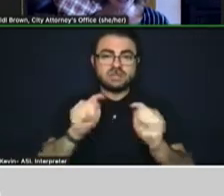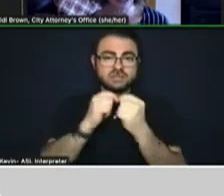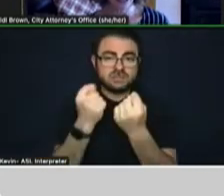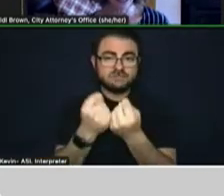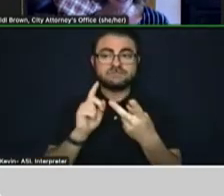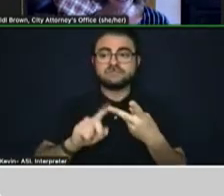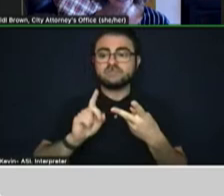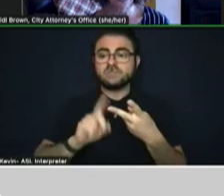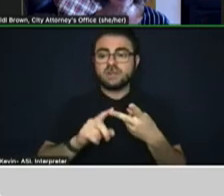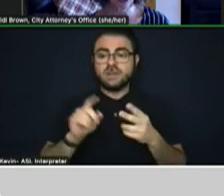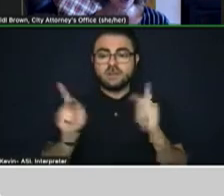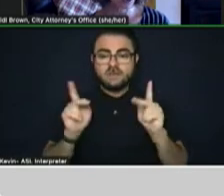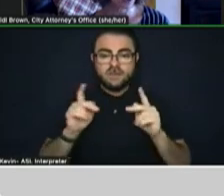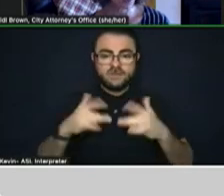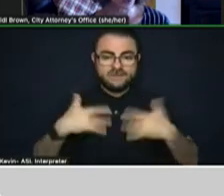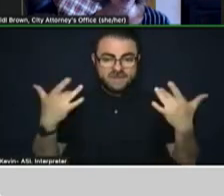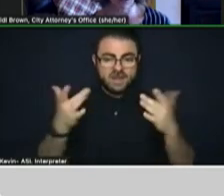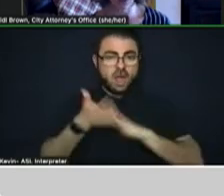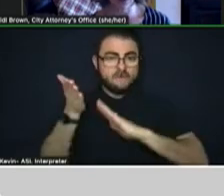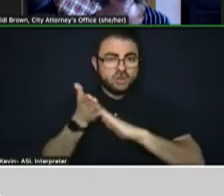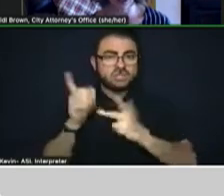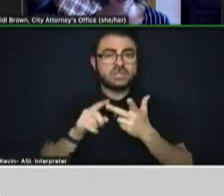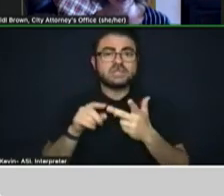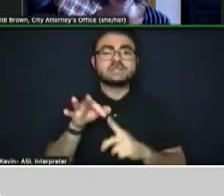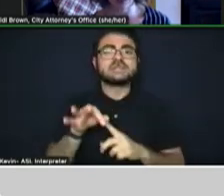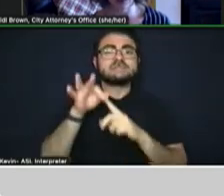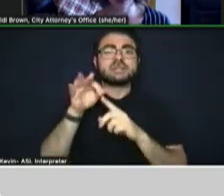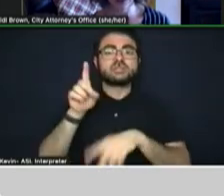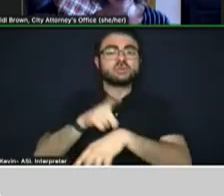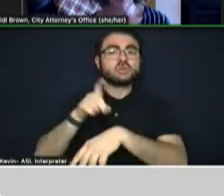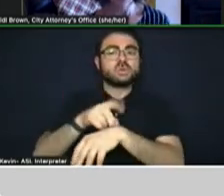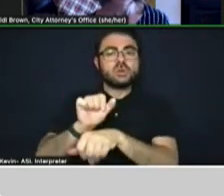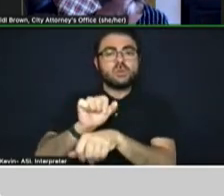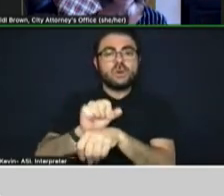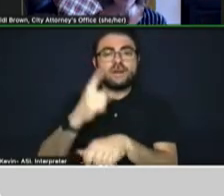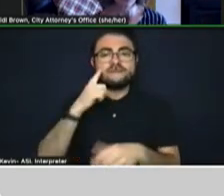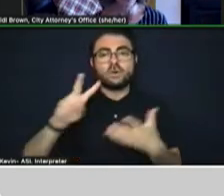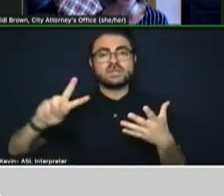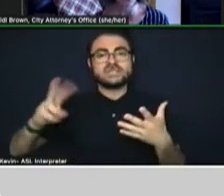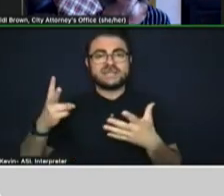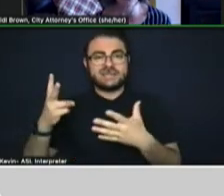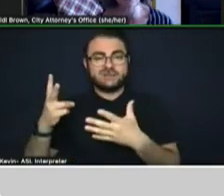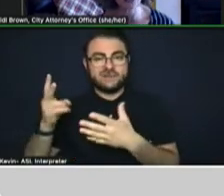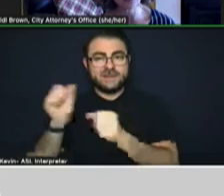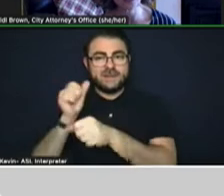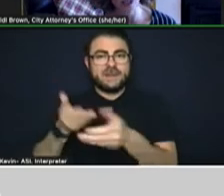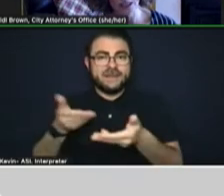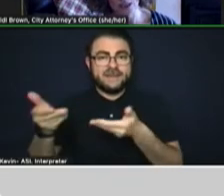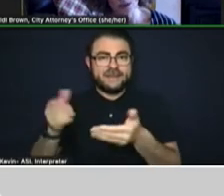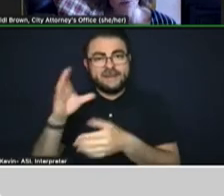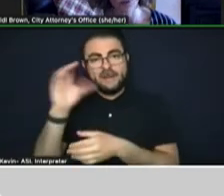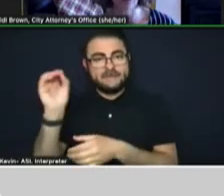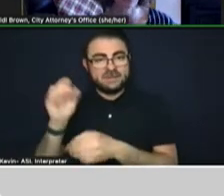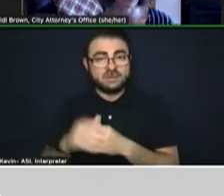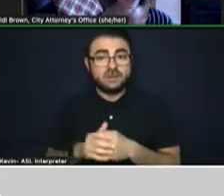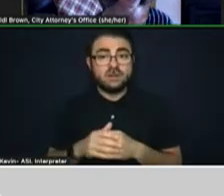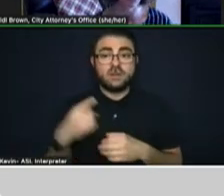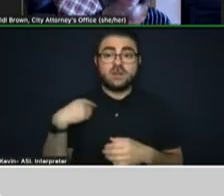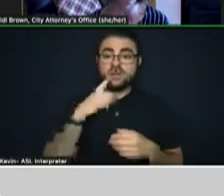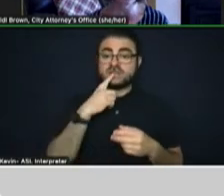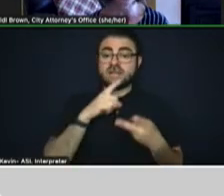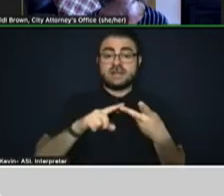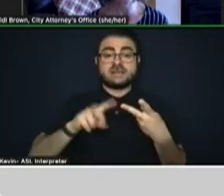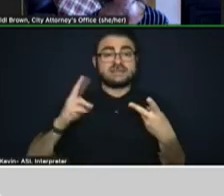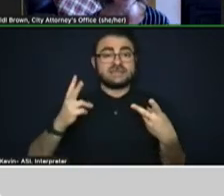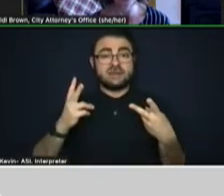operations, and special duty work for secondary employers. We also said any officer who's not in uniform who's engaging